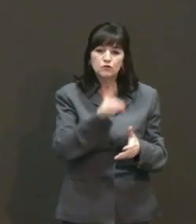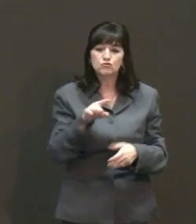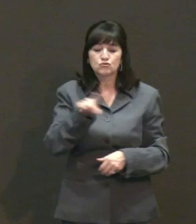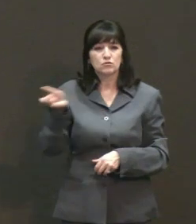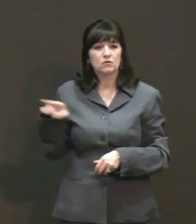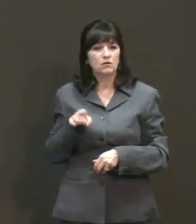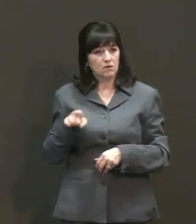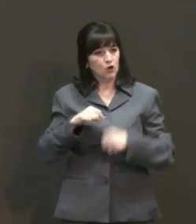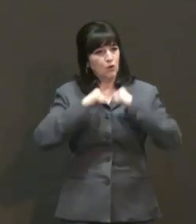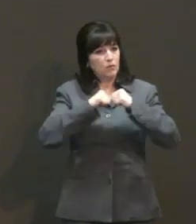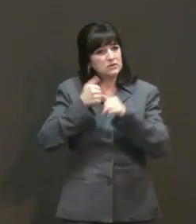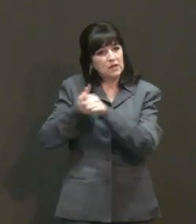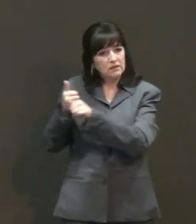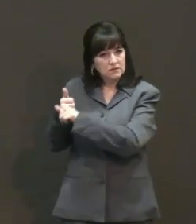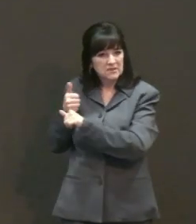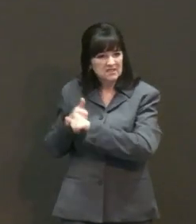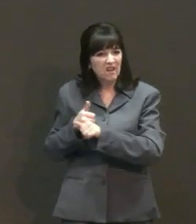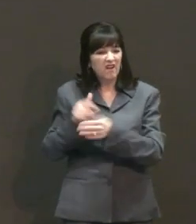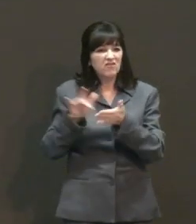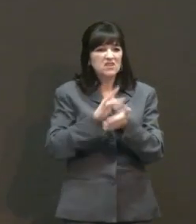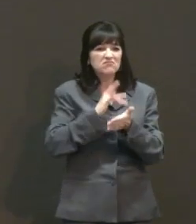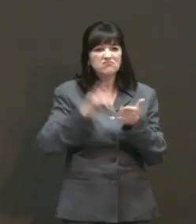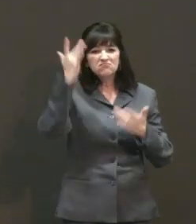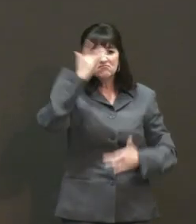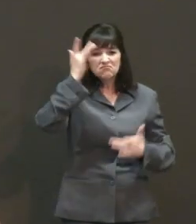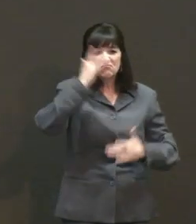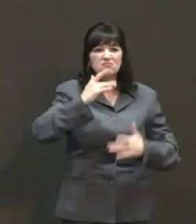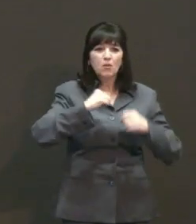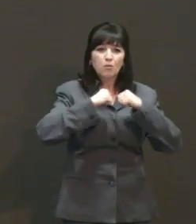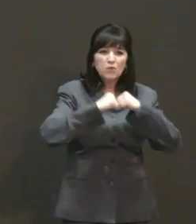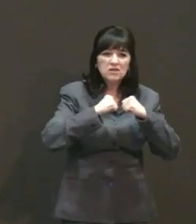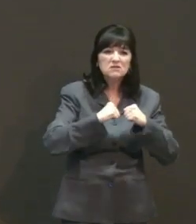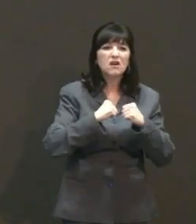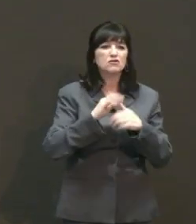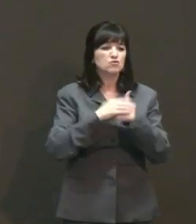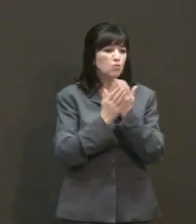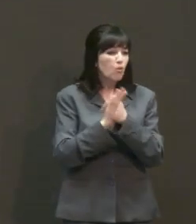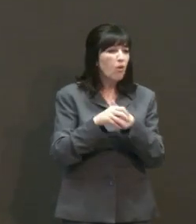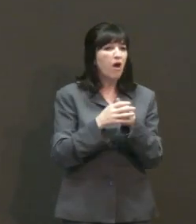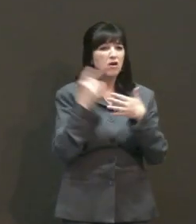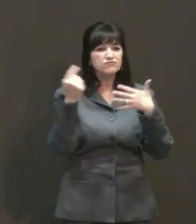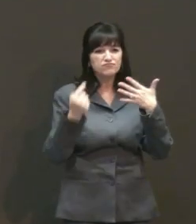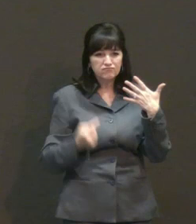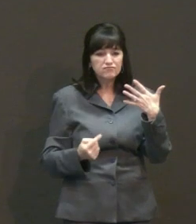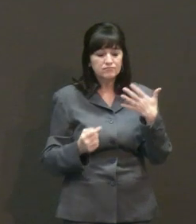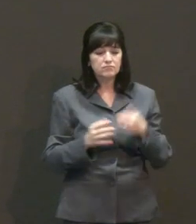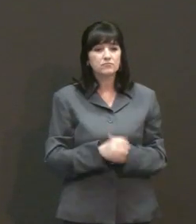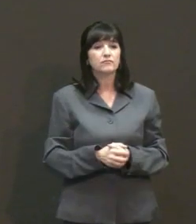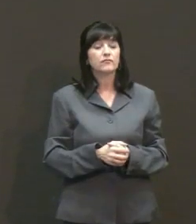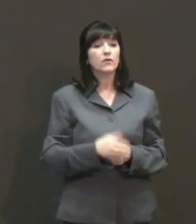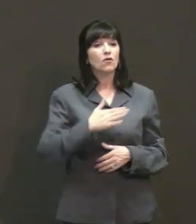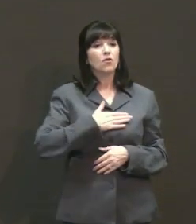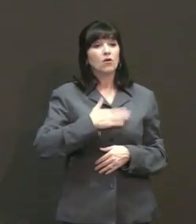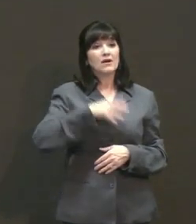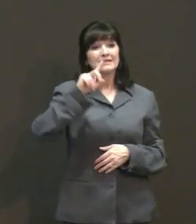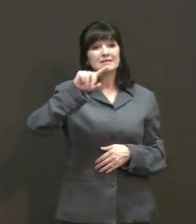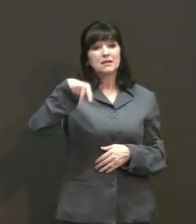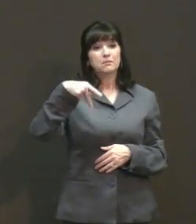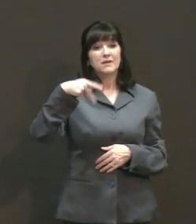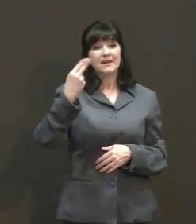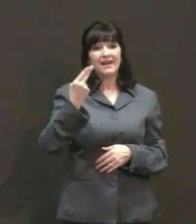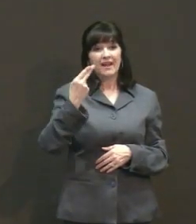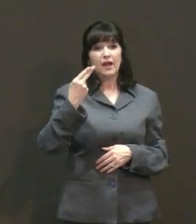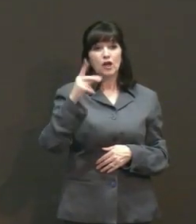well. Let me talk a little bit about testing. At our DPH lab, we have now tested a total